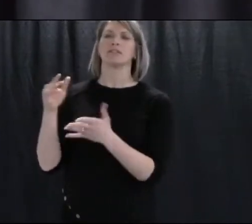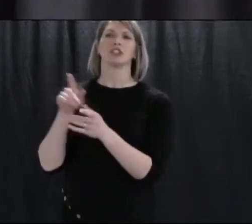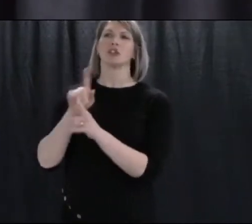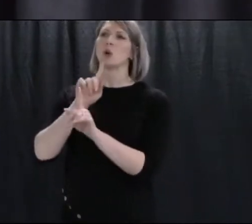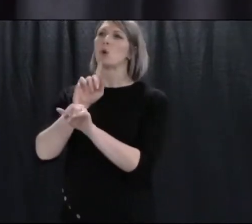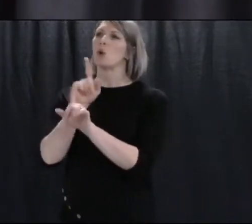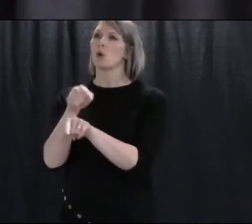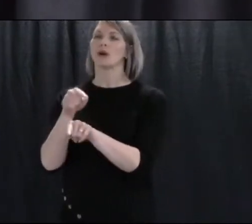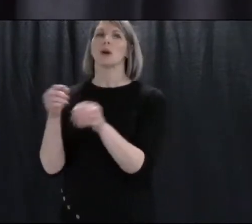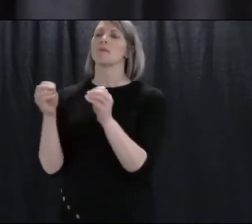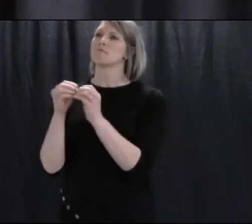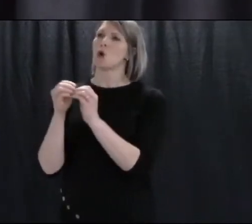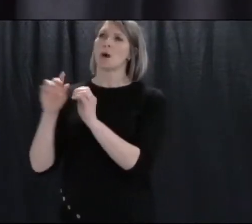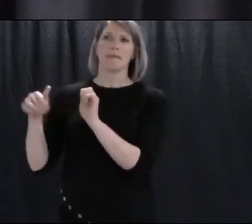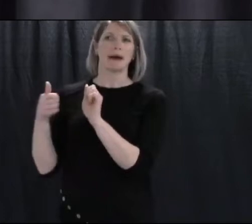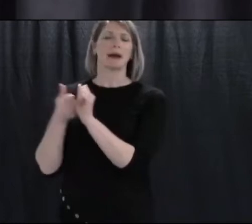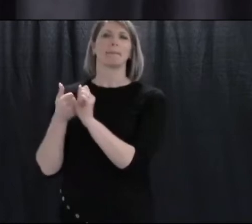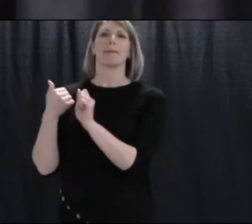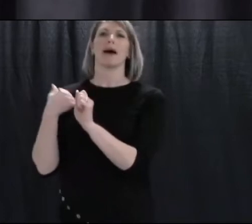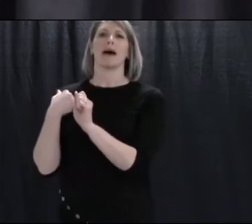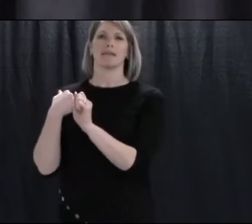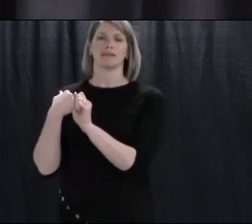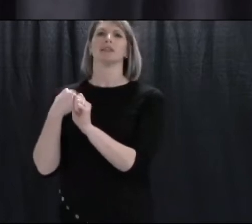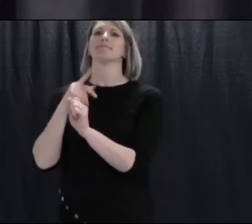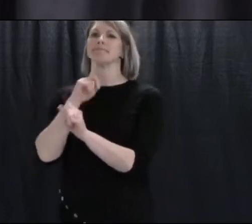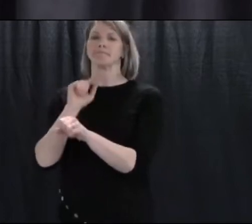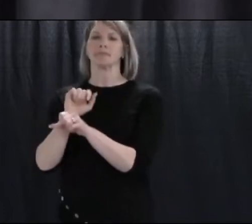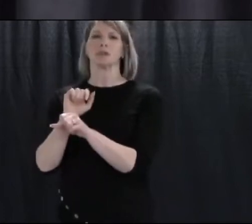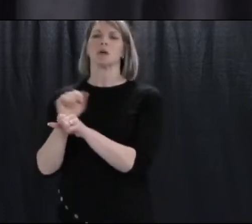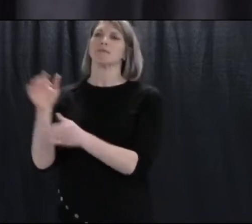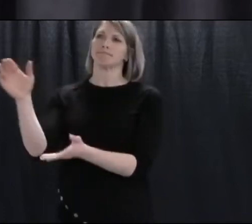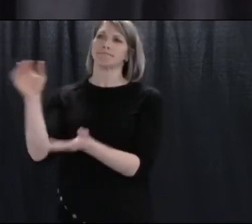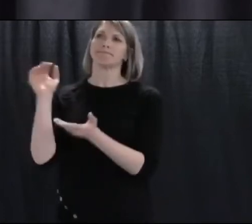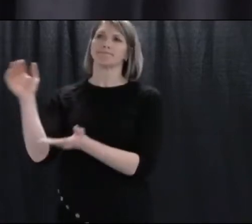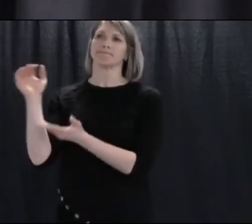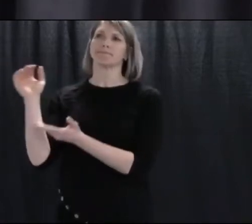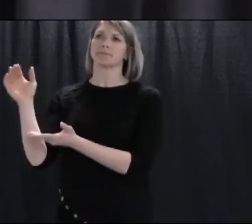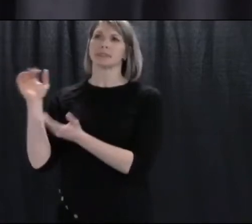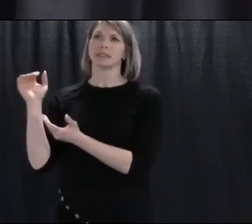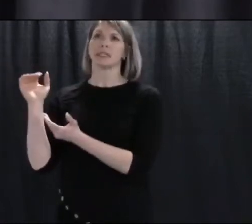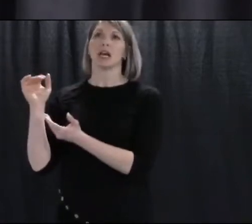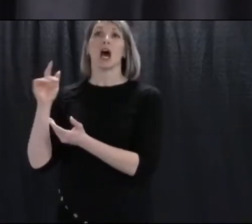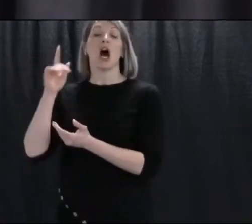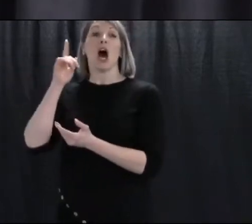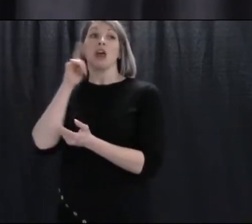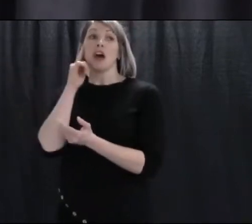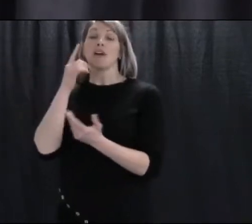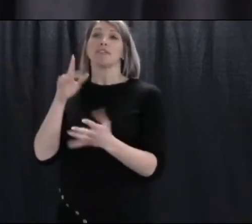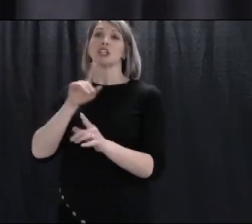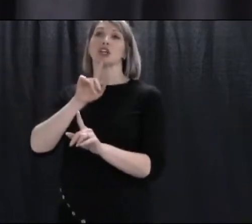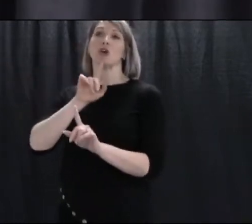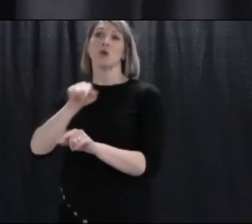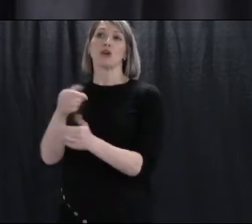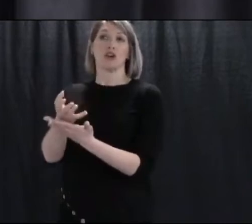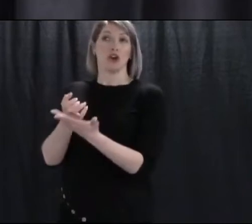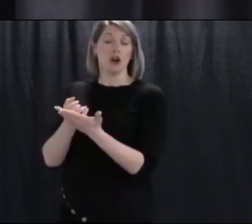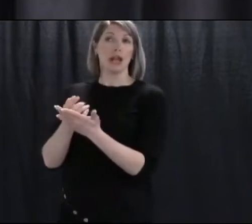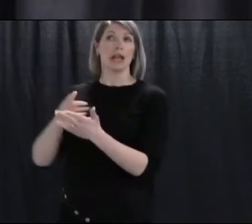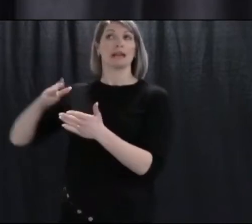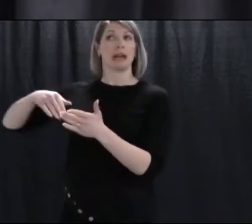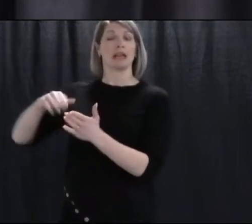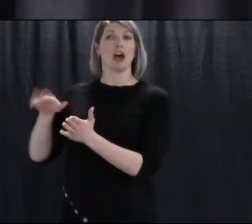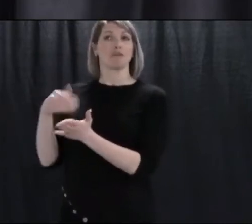coming, and we have increments. And as I said, the extra orders didn't seem to have flowed the way I'd anticipated, but I spoke to